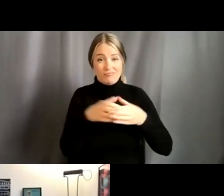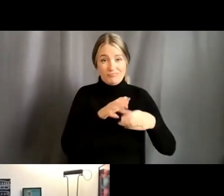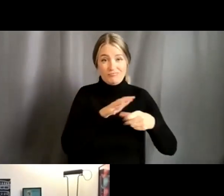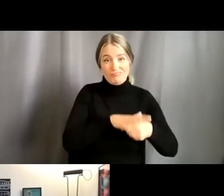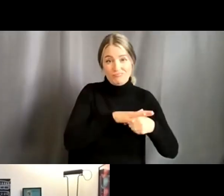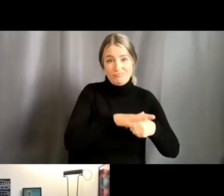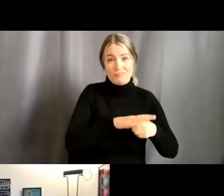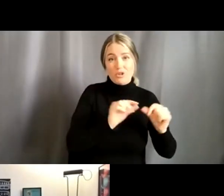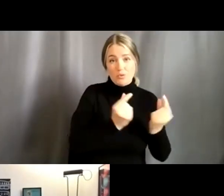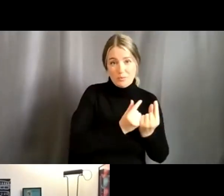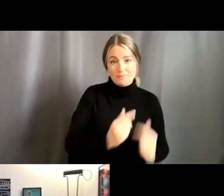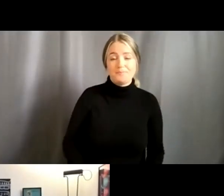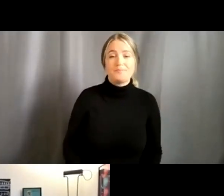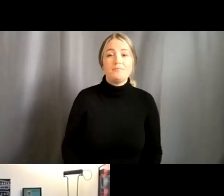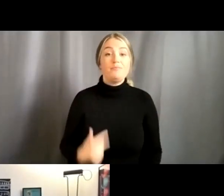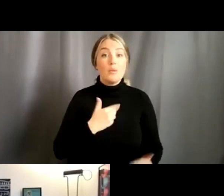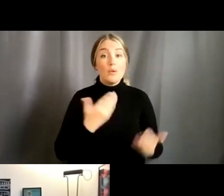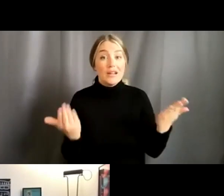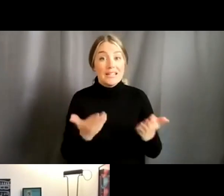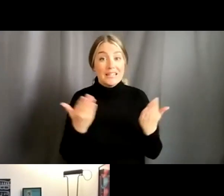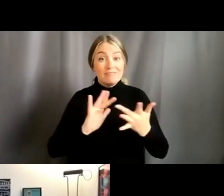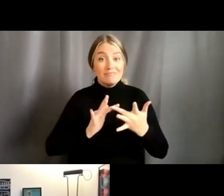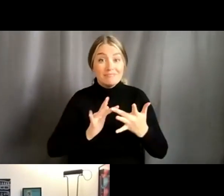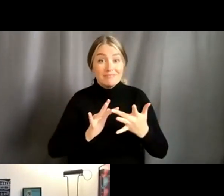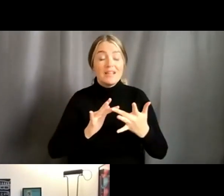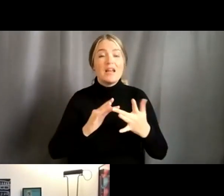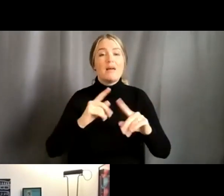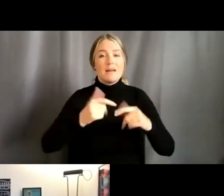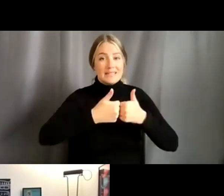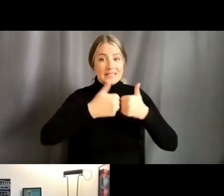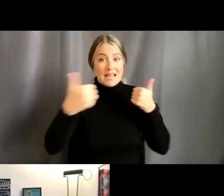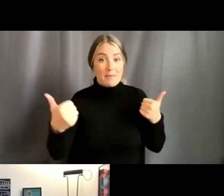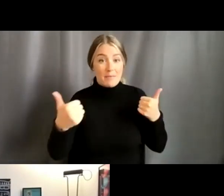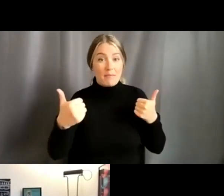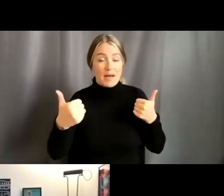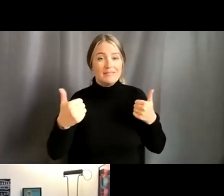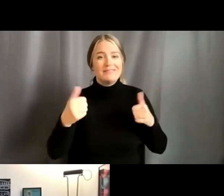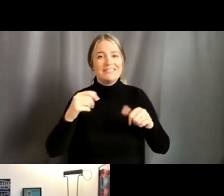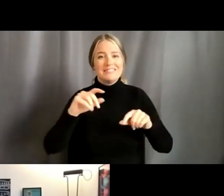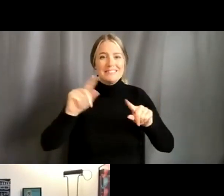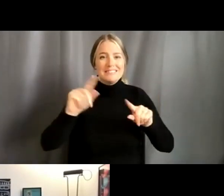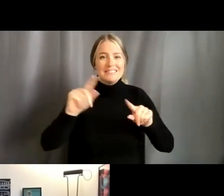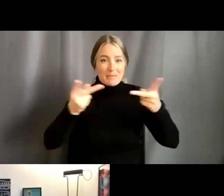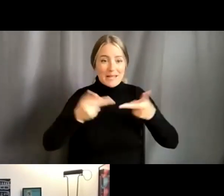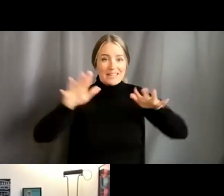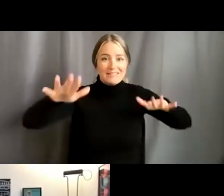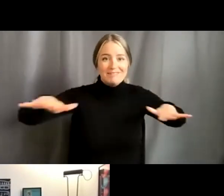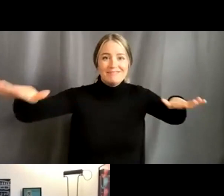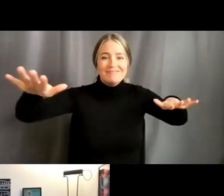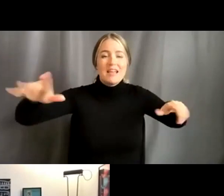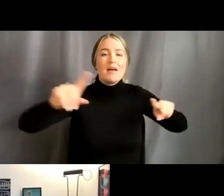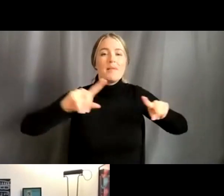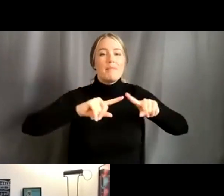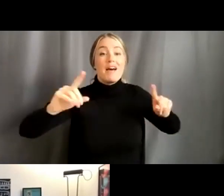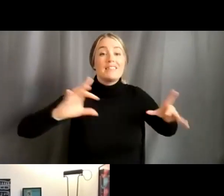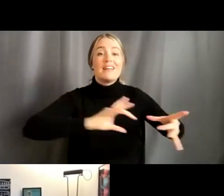here together virtually, separated by distance, in different geographical locations, collectively, we